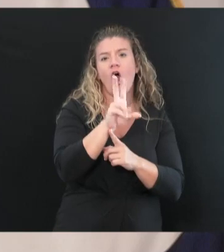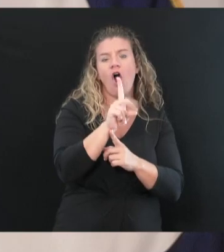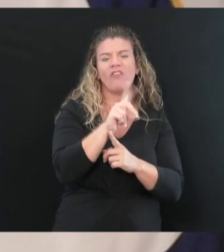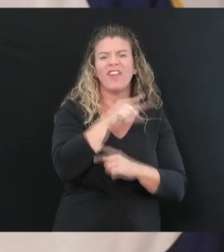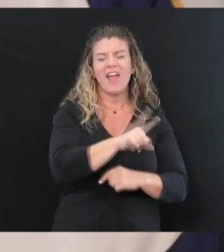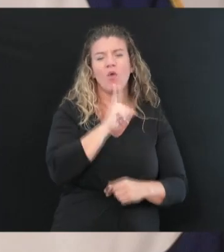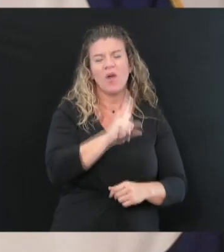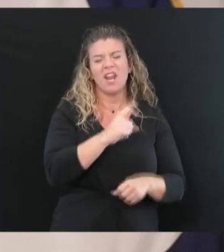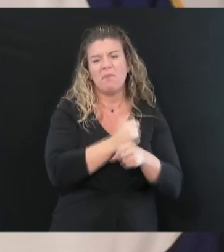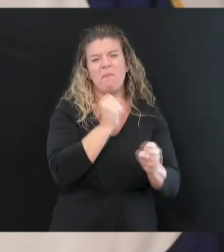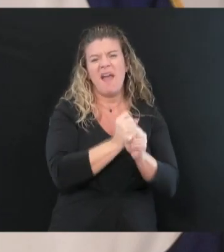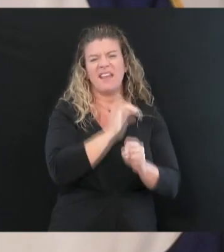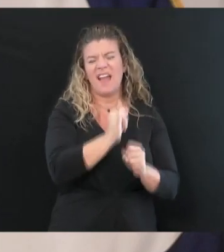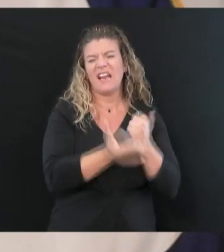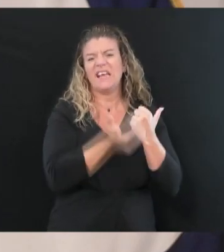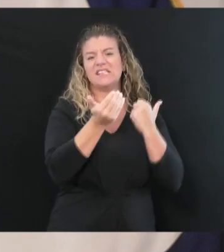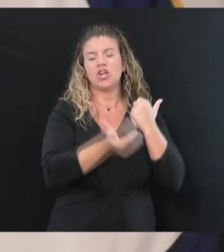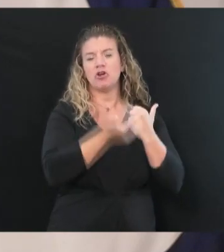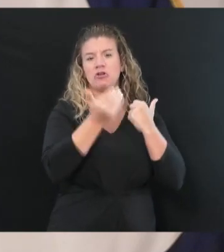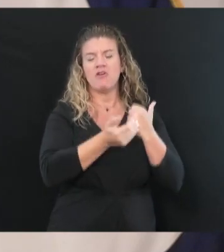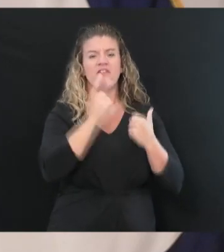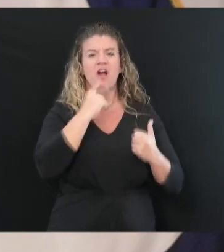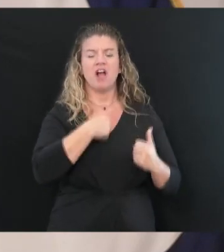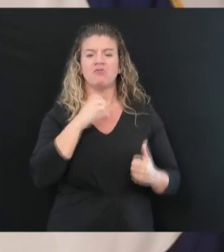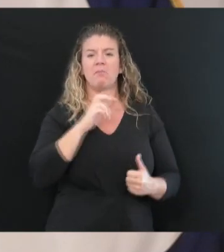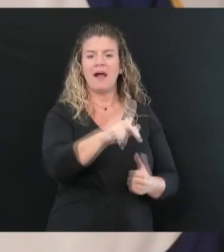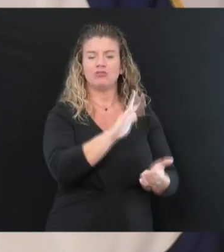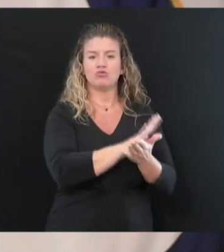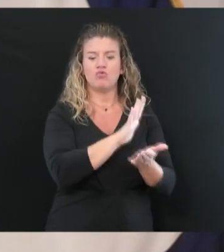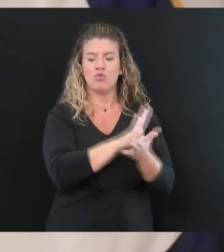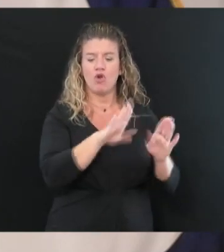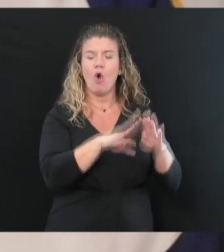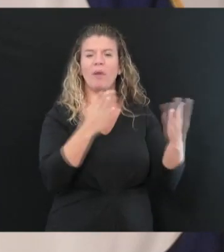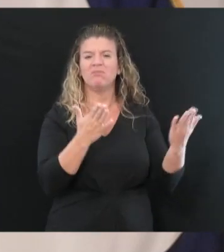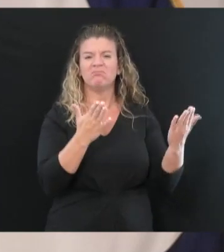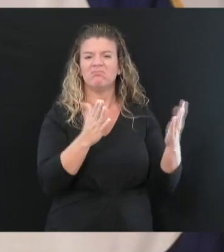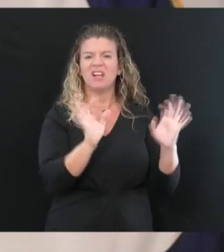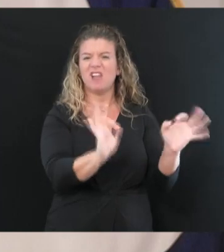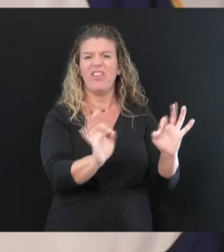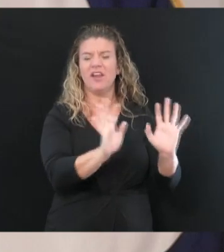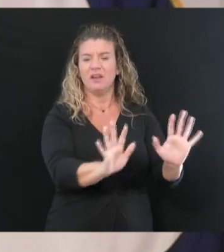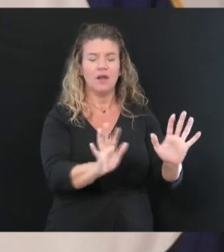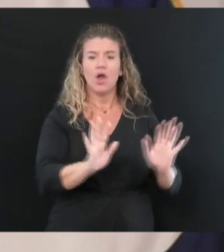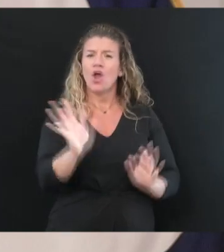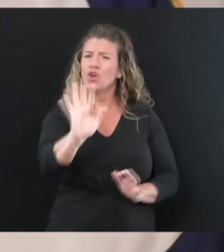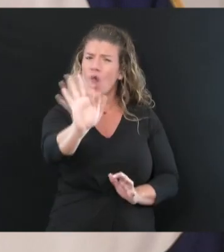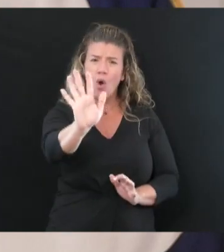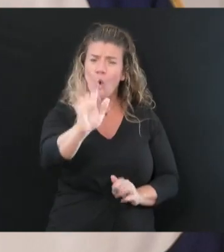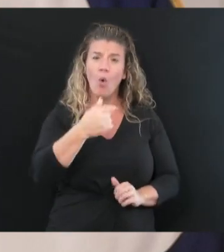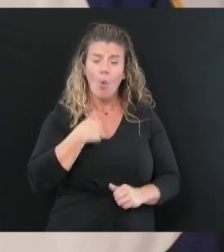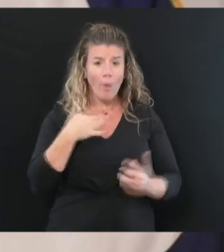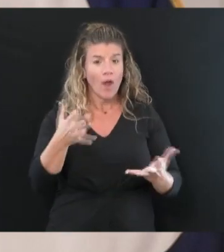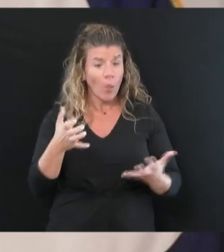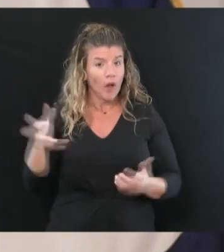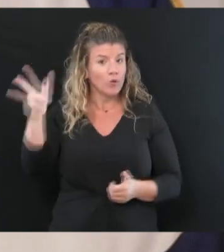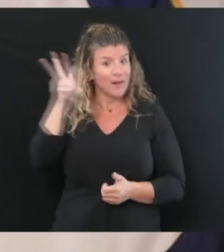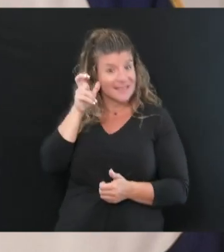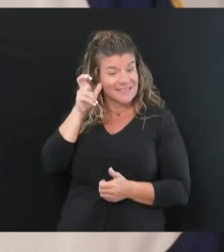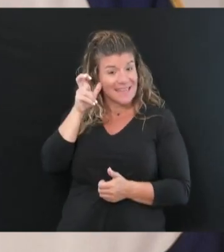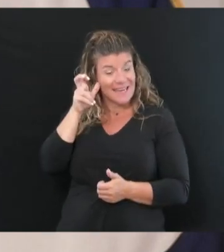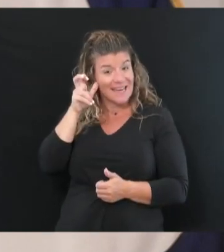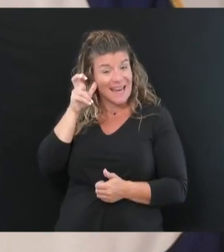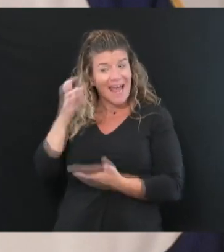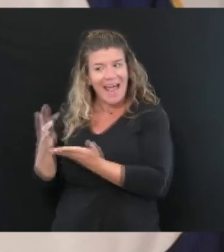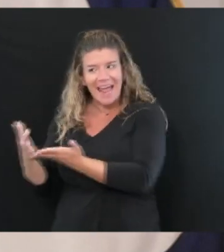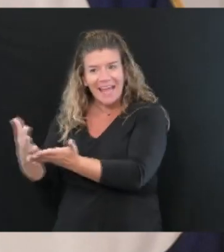get, to basically get us back into school. So we want to listen and gain all